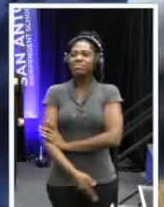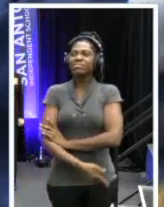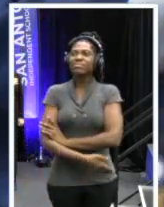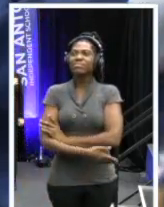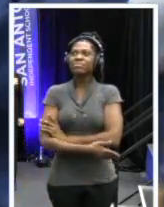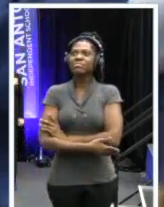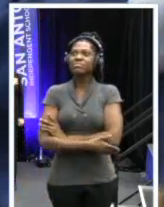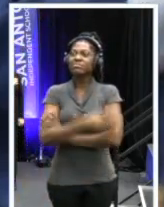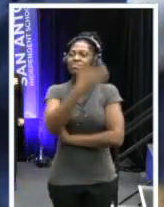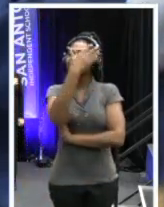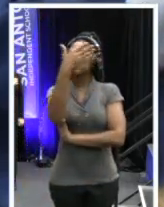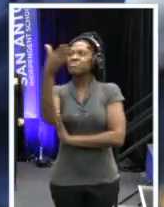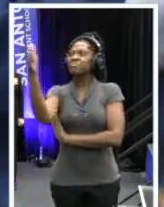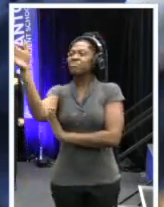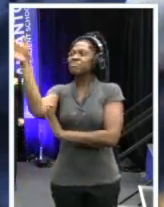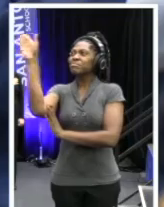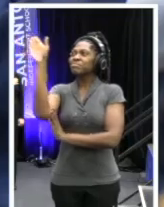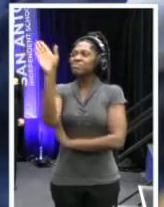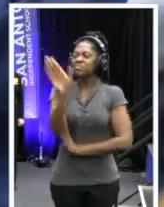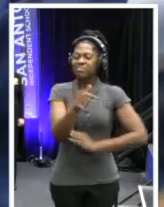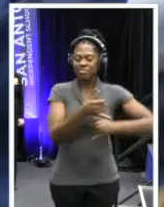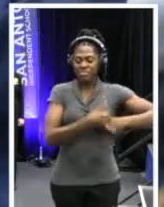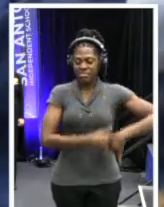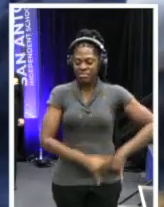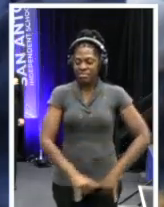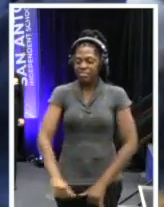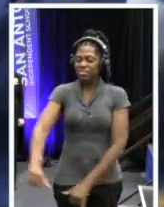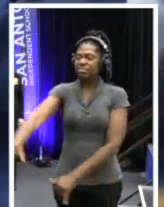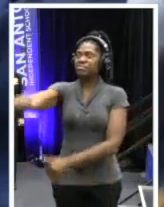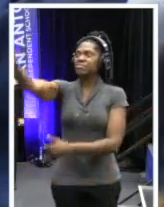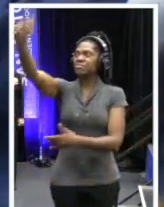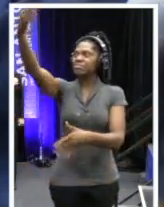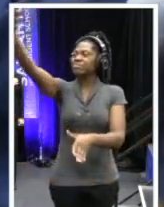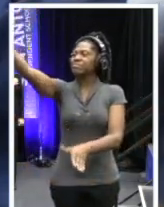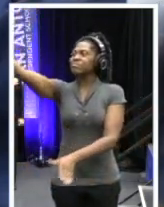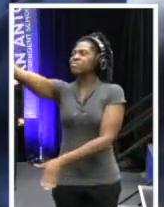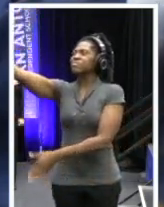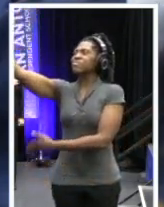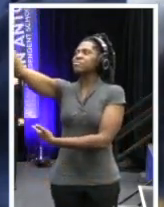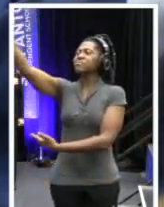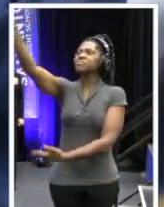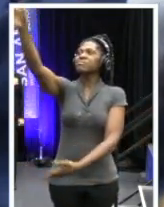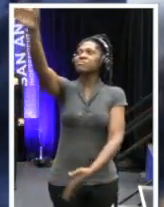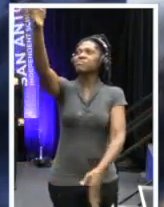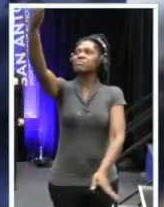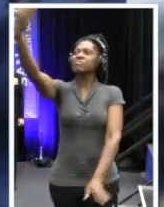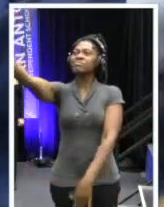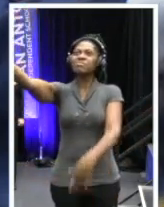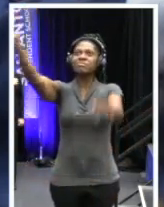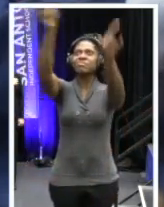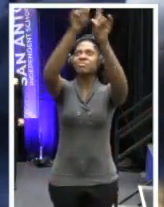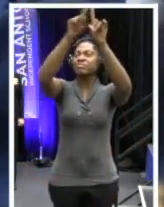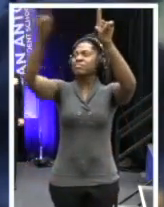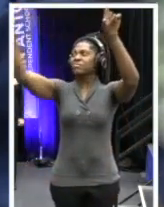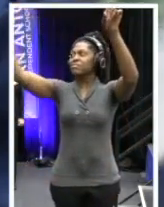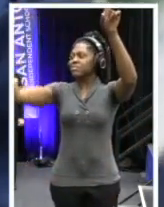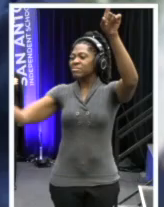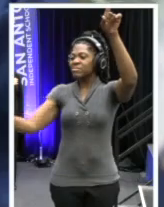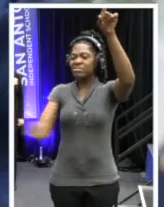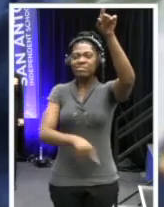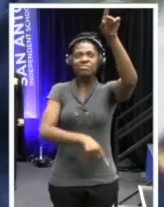night that our flag was still there. Oh, say, does